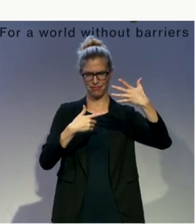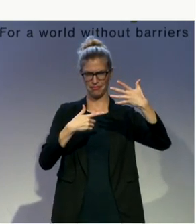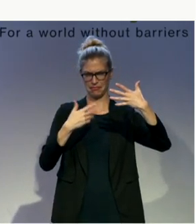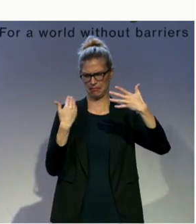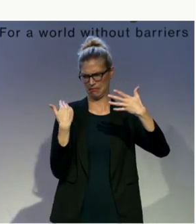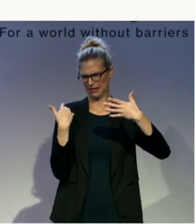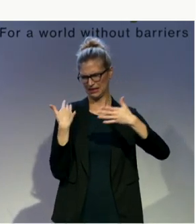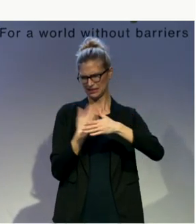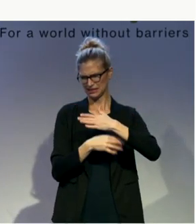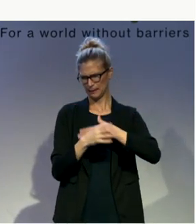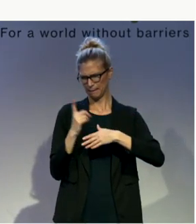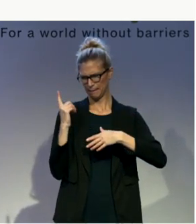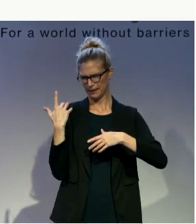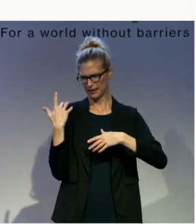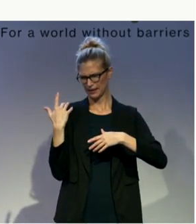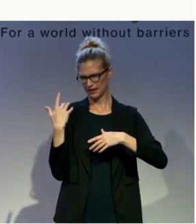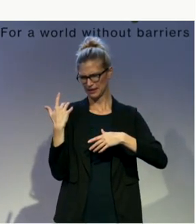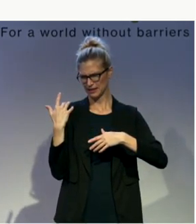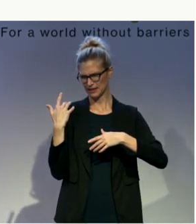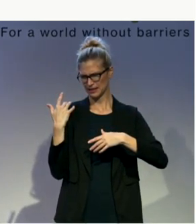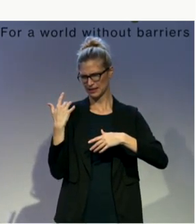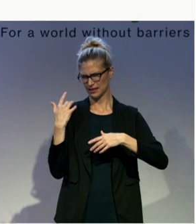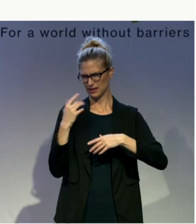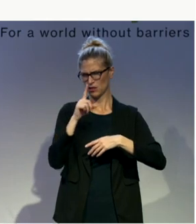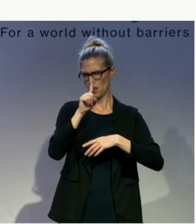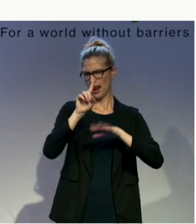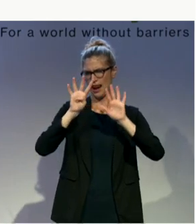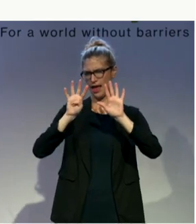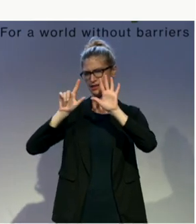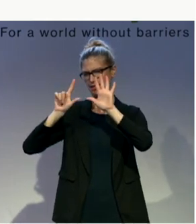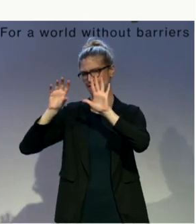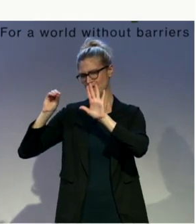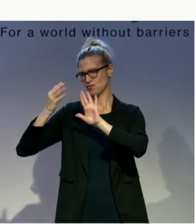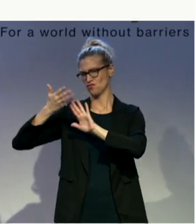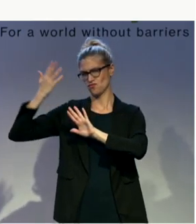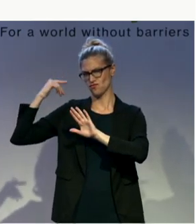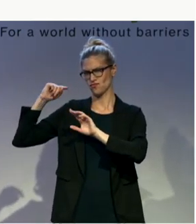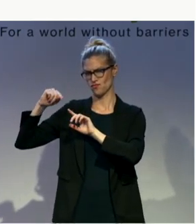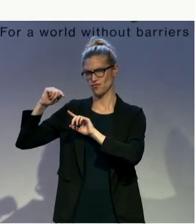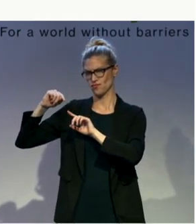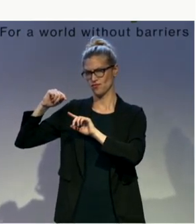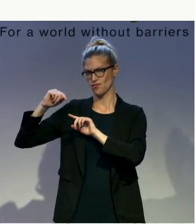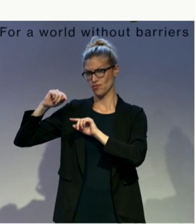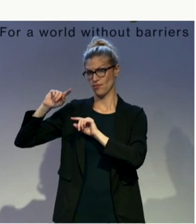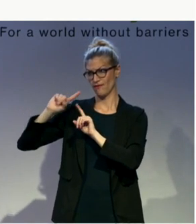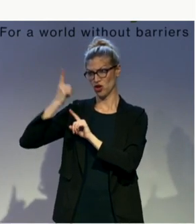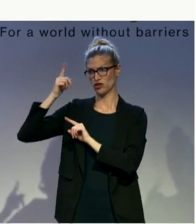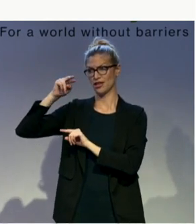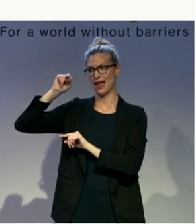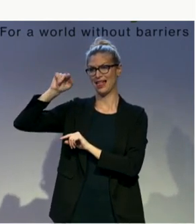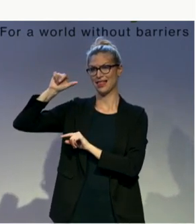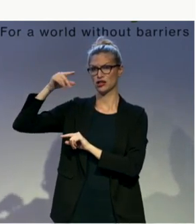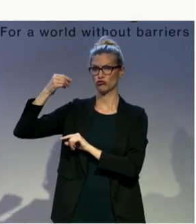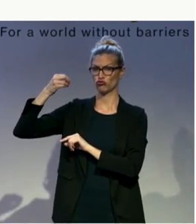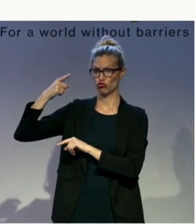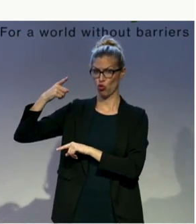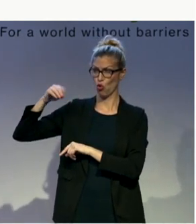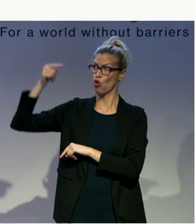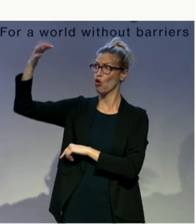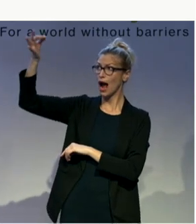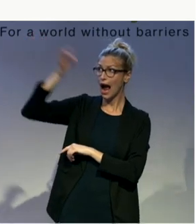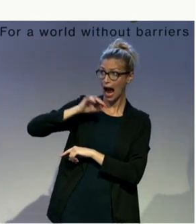70s, there was a call for the NGOs that wanted to do this. And there were two organizations that did that.